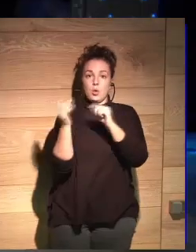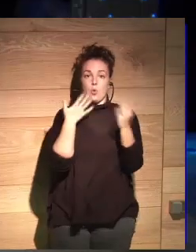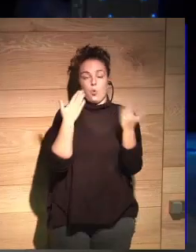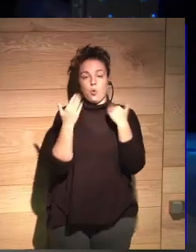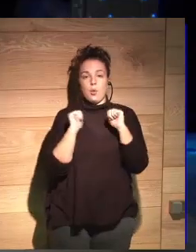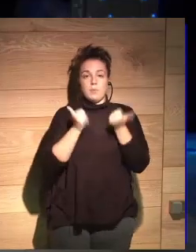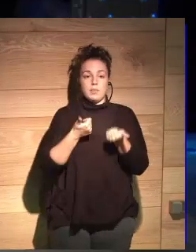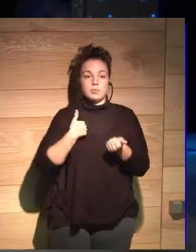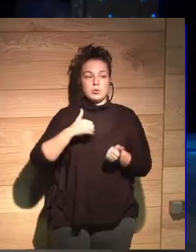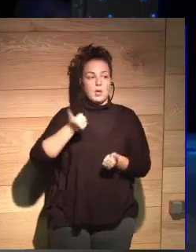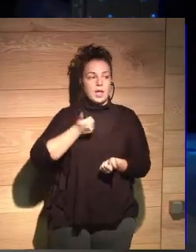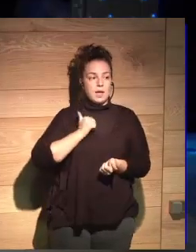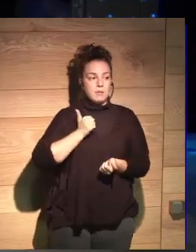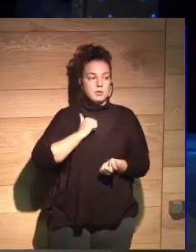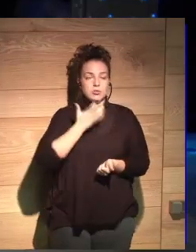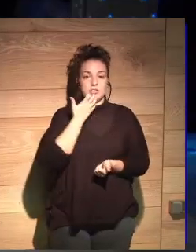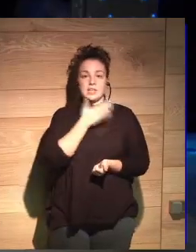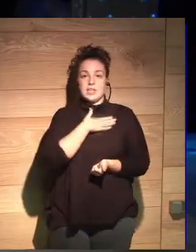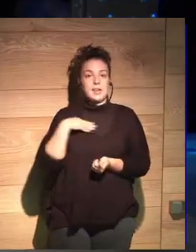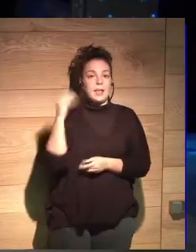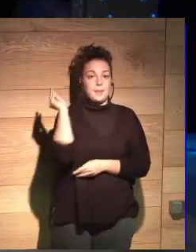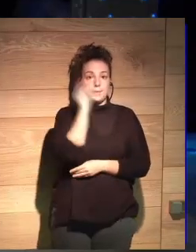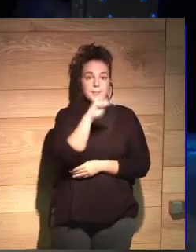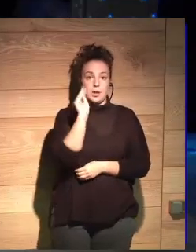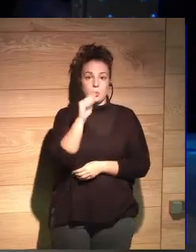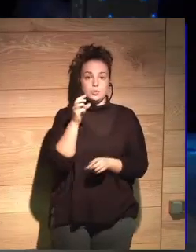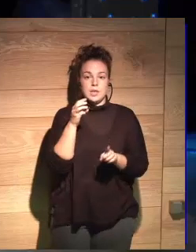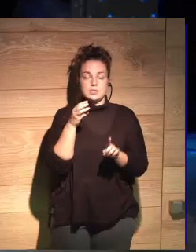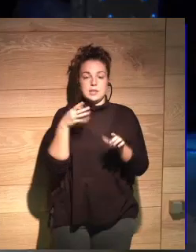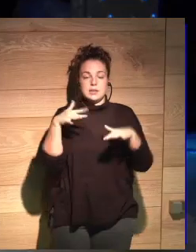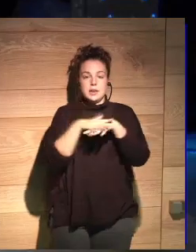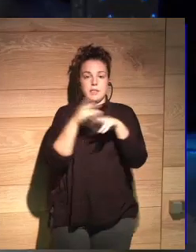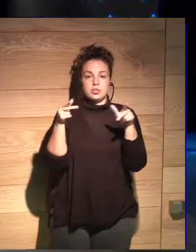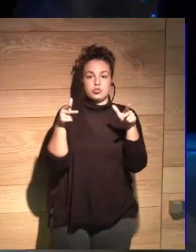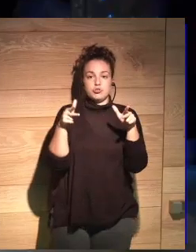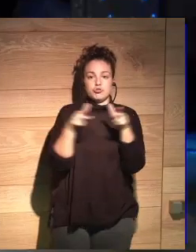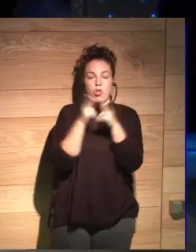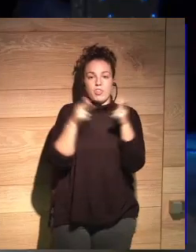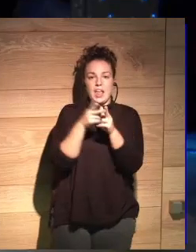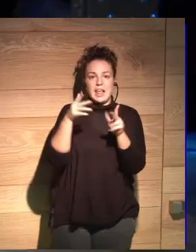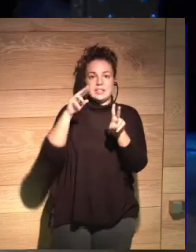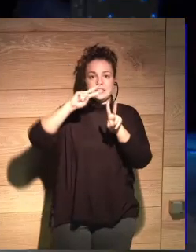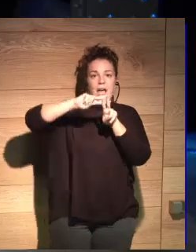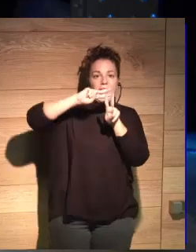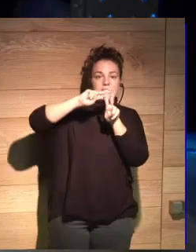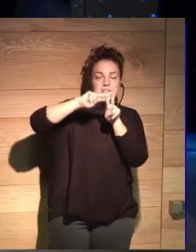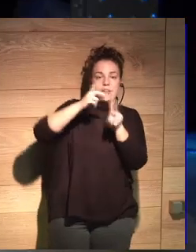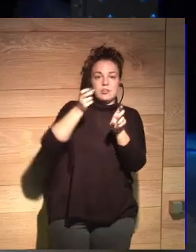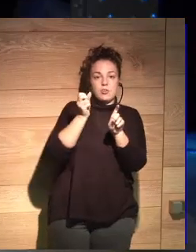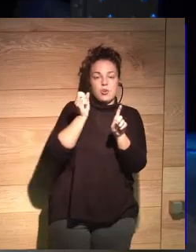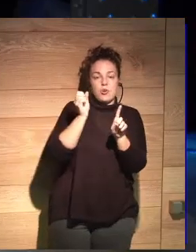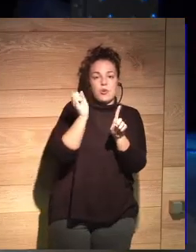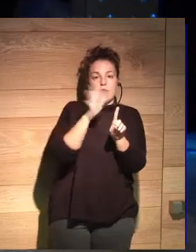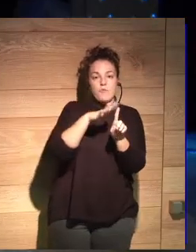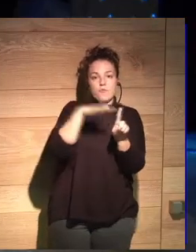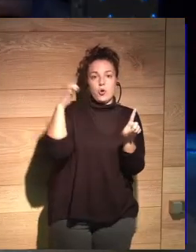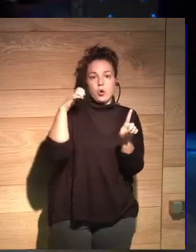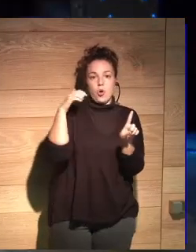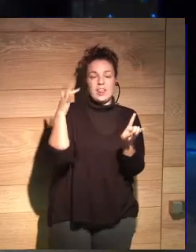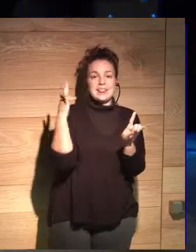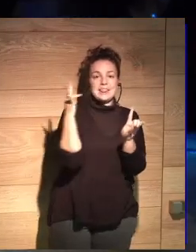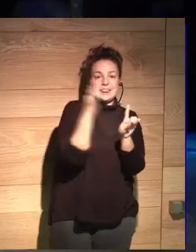Well, we'll start some debate now, and I'd like to tell you, if you want to send some questions on the social networks on Twitter with